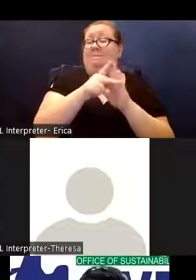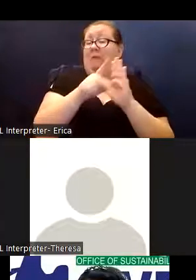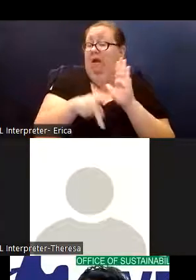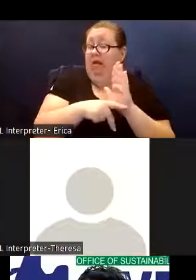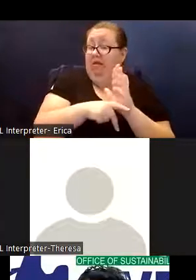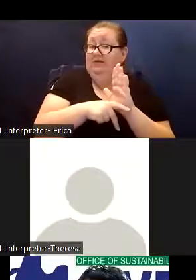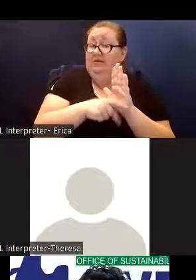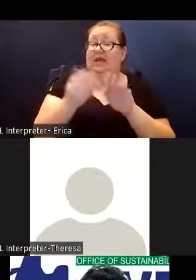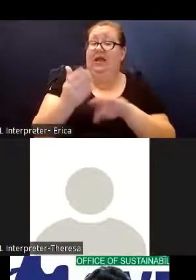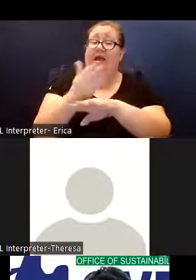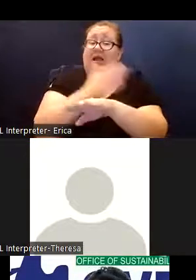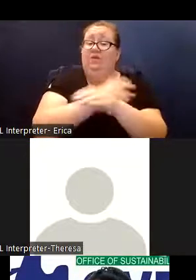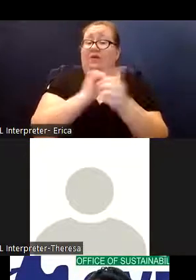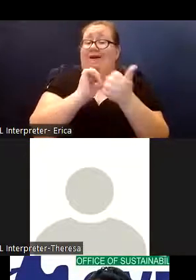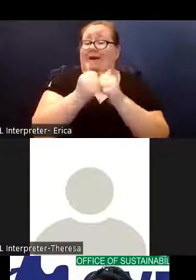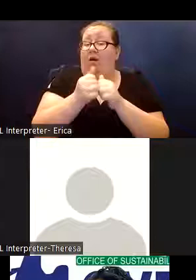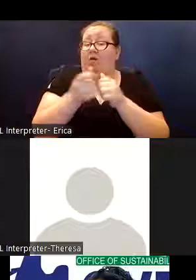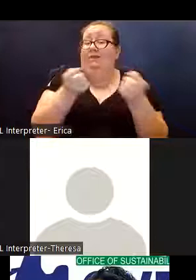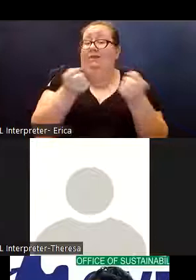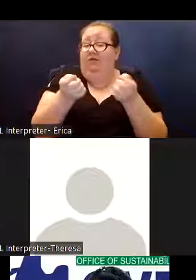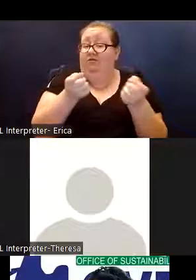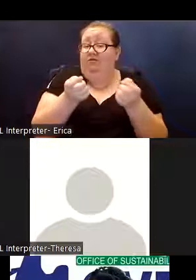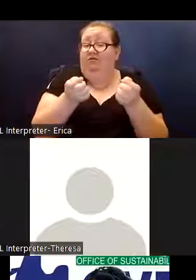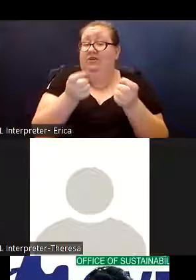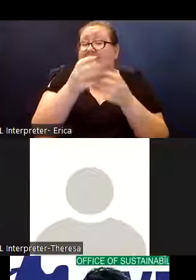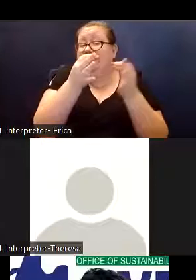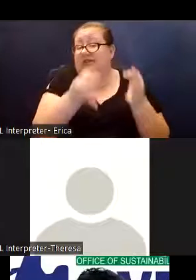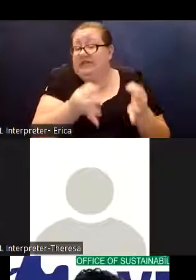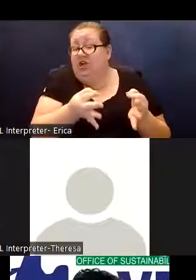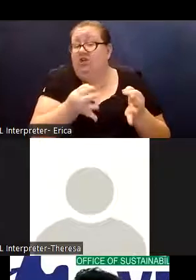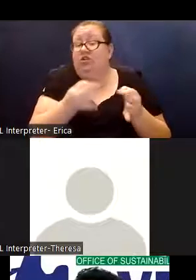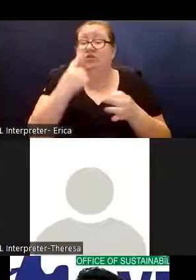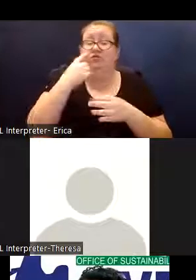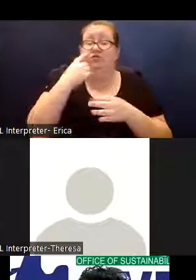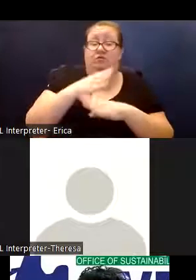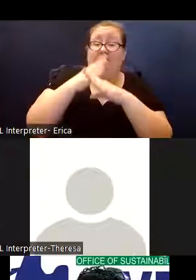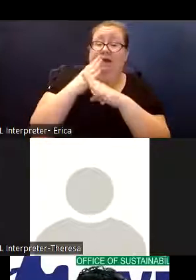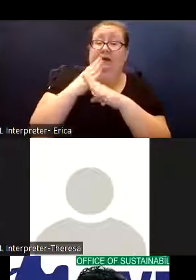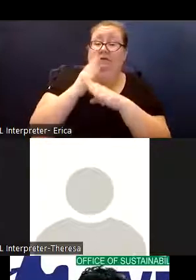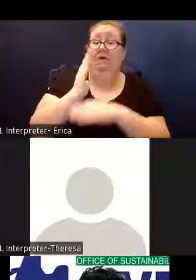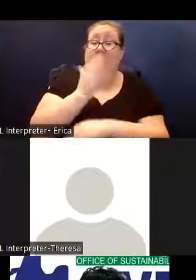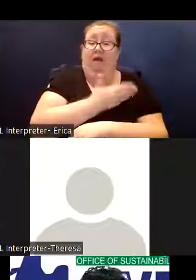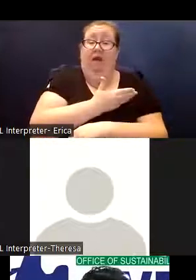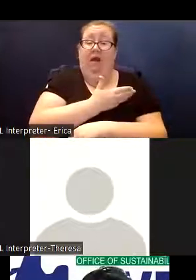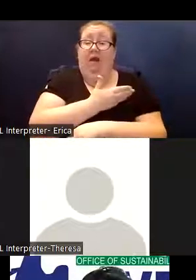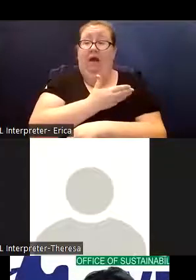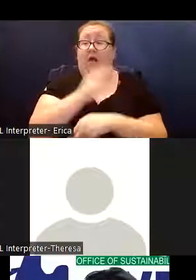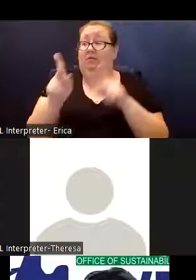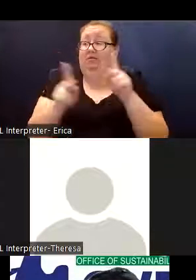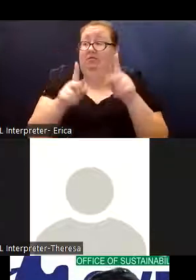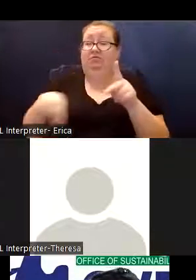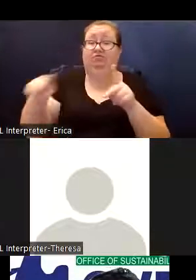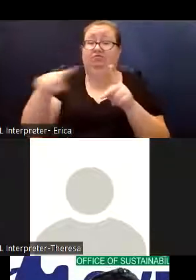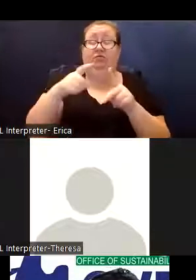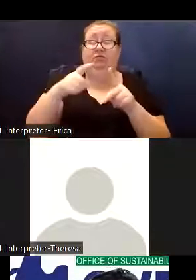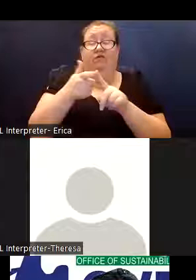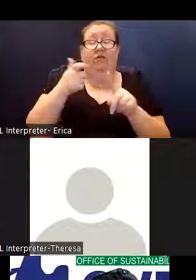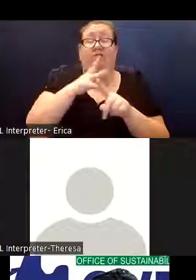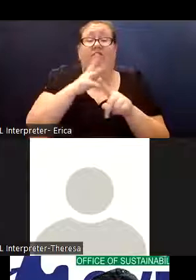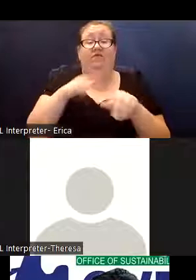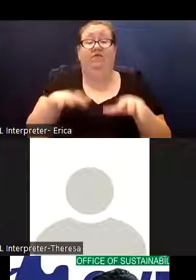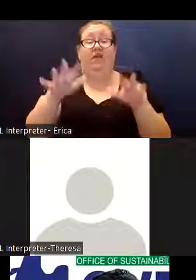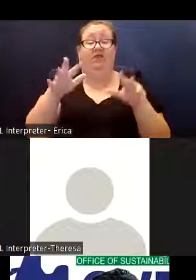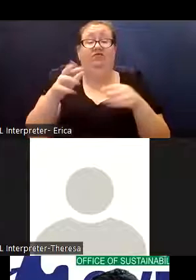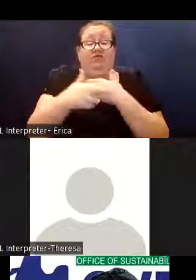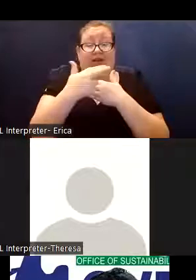and improvements to the way that we govern around decisions to protect our constituents from flood risks.